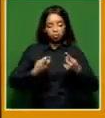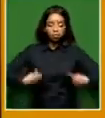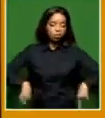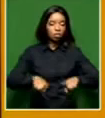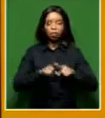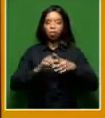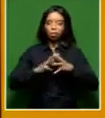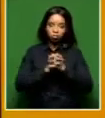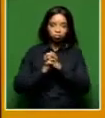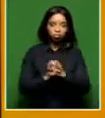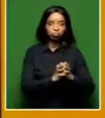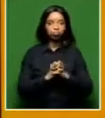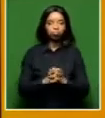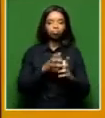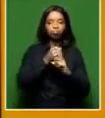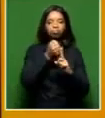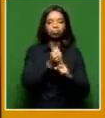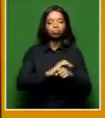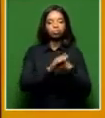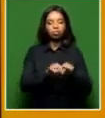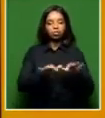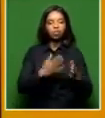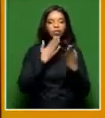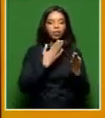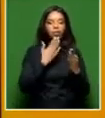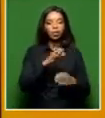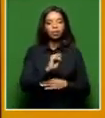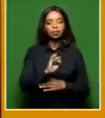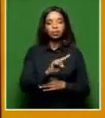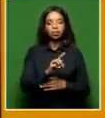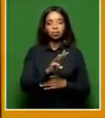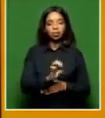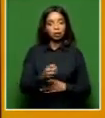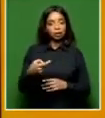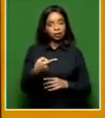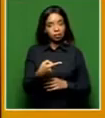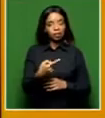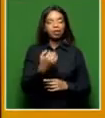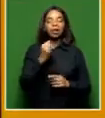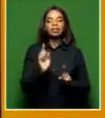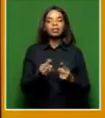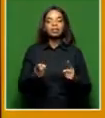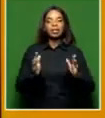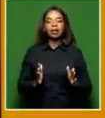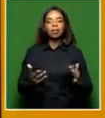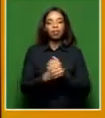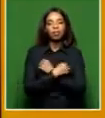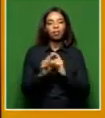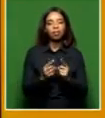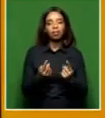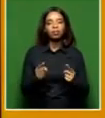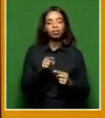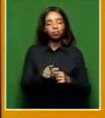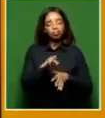in fighting this virus. Thank you so much, C-zwe. Much appreciated. Thank you so much. Well, that was R&B singer and songwriter C-zwe talking to us about